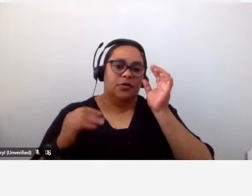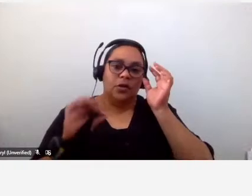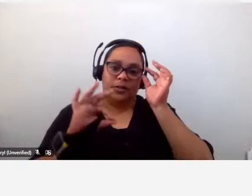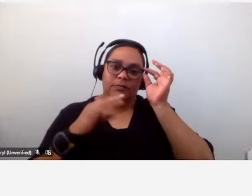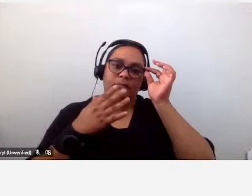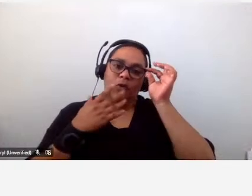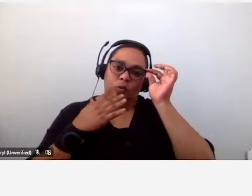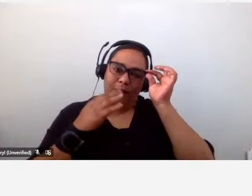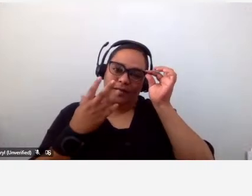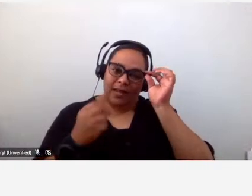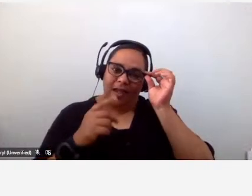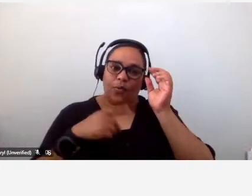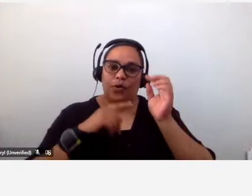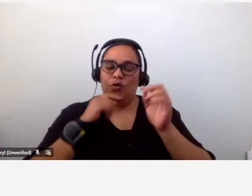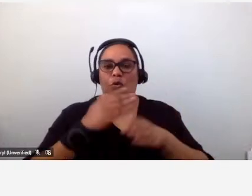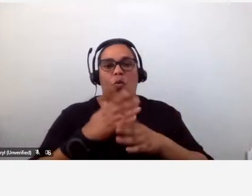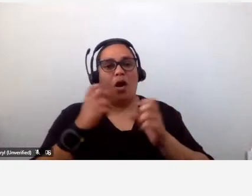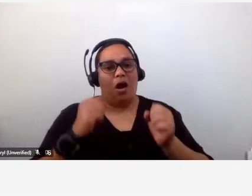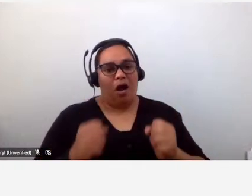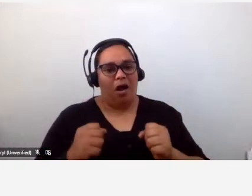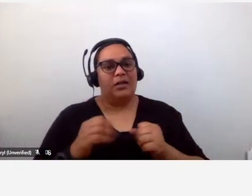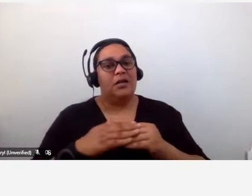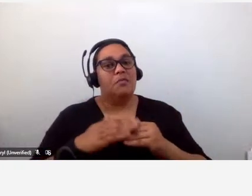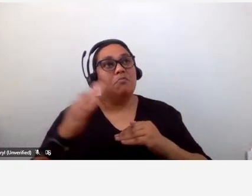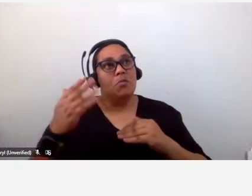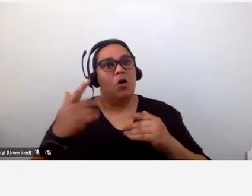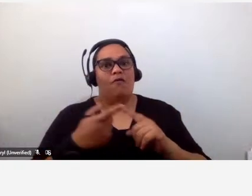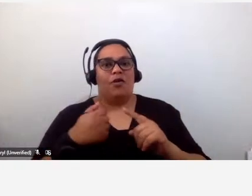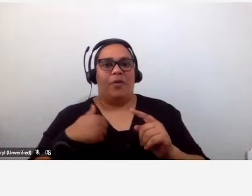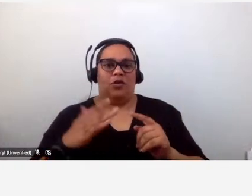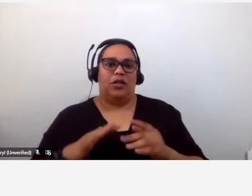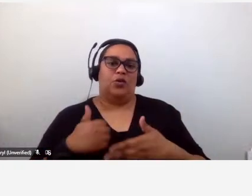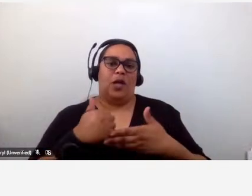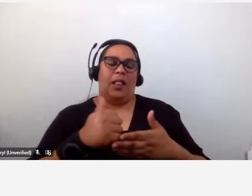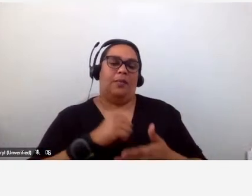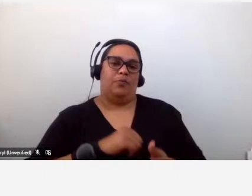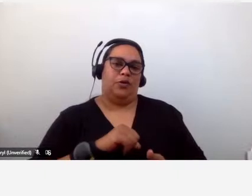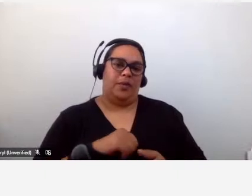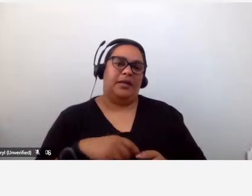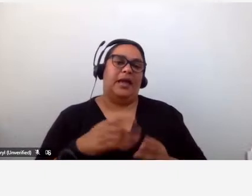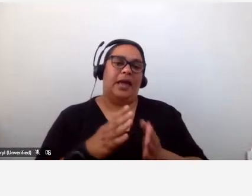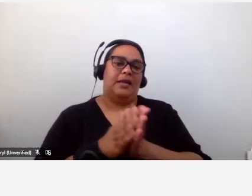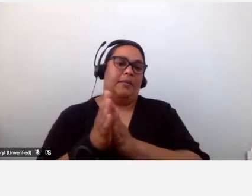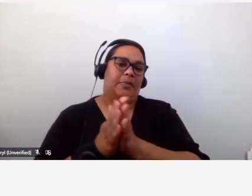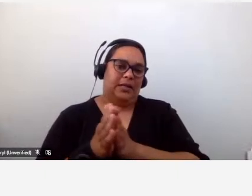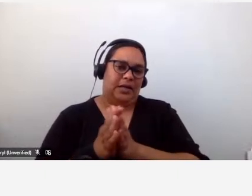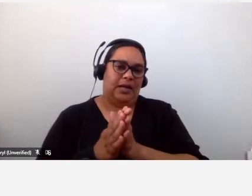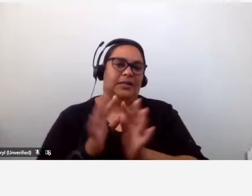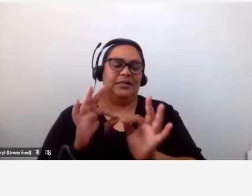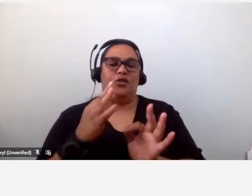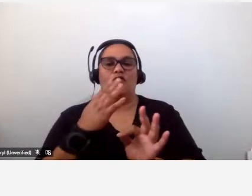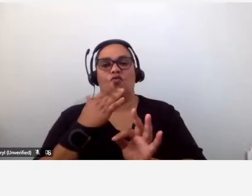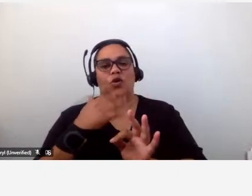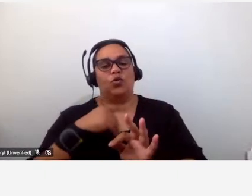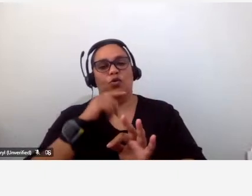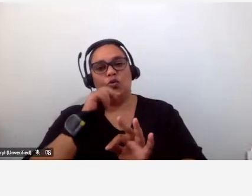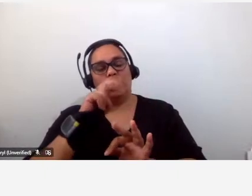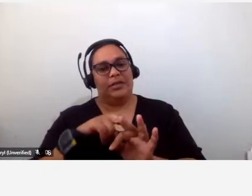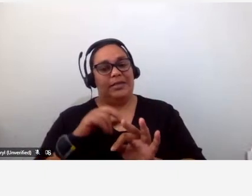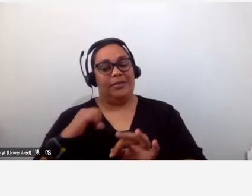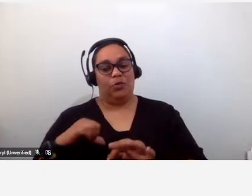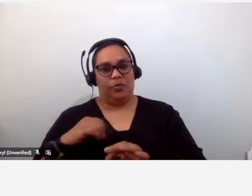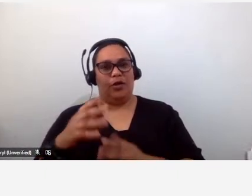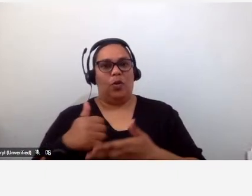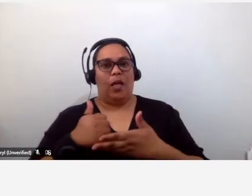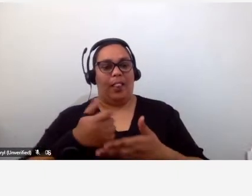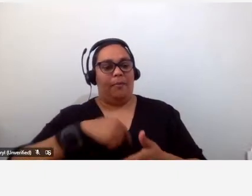and we're certainly working hard as much as we can from our side to help municipalities in mitigating that risk. And we really need the municipalities to